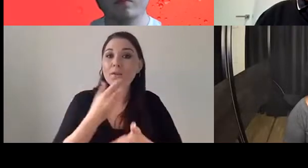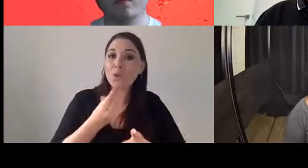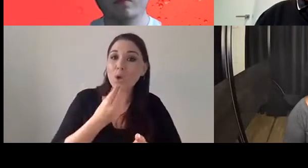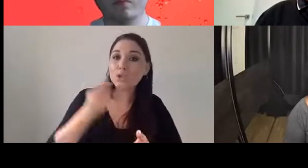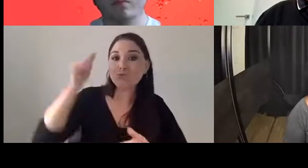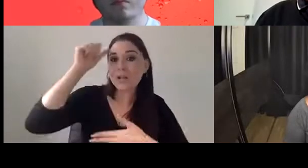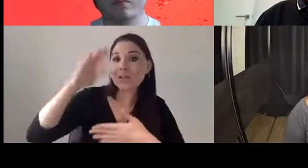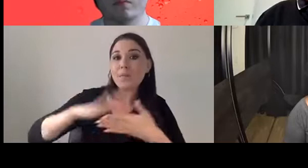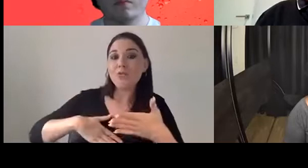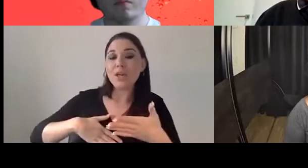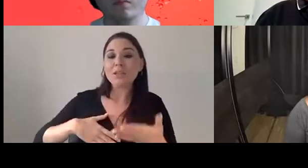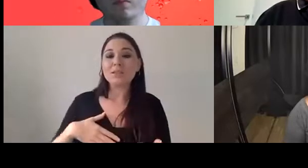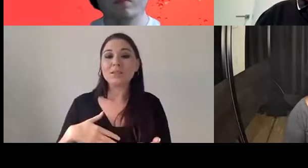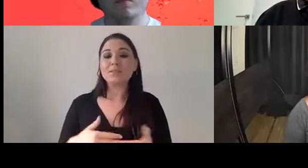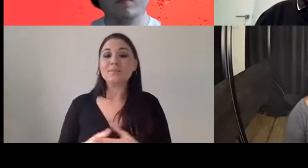just